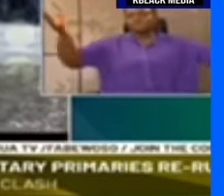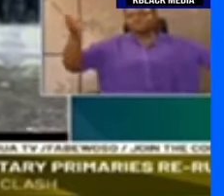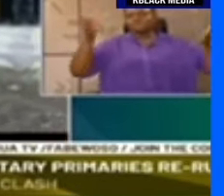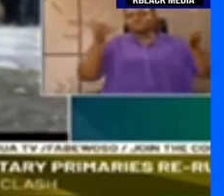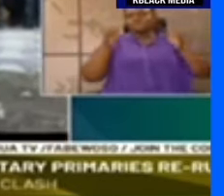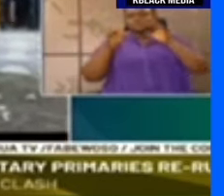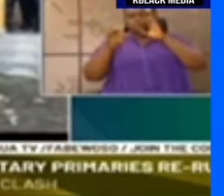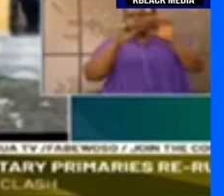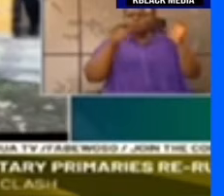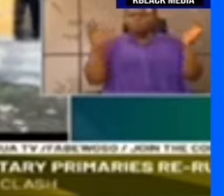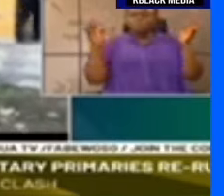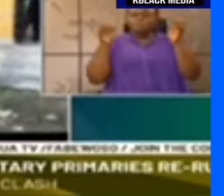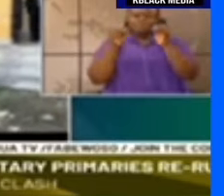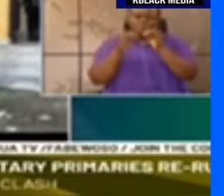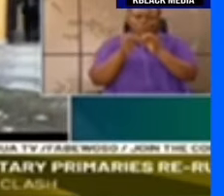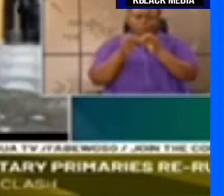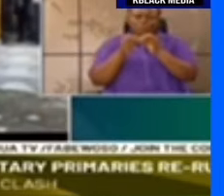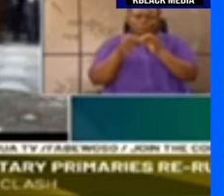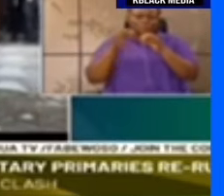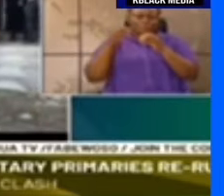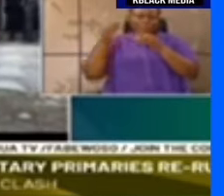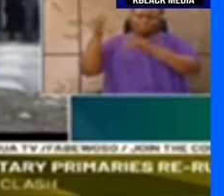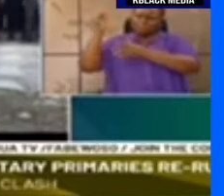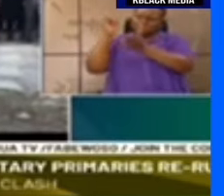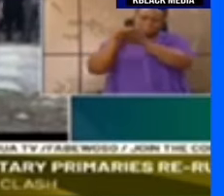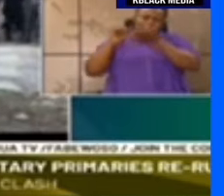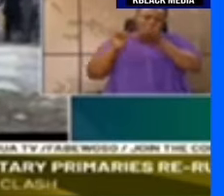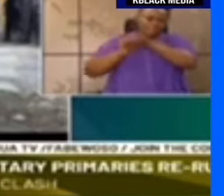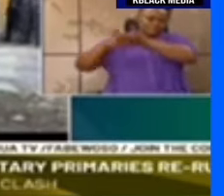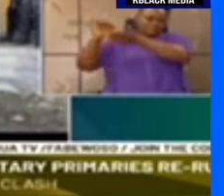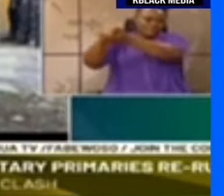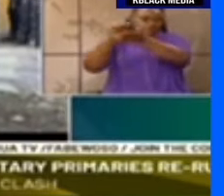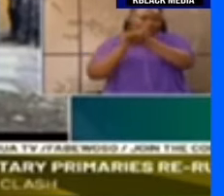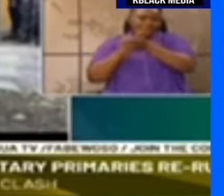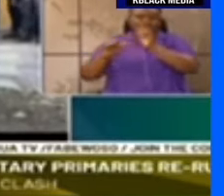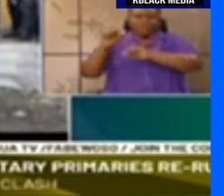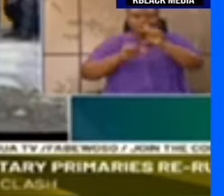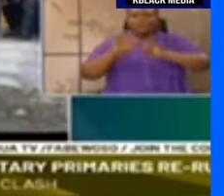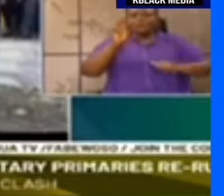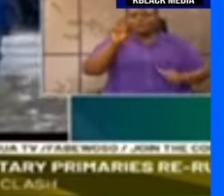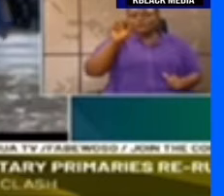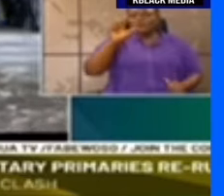wetre, indicating the level of tension and na e koso e wo wale wale.